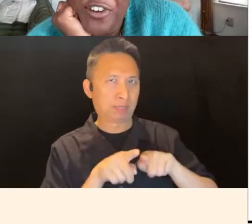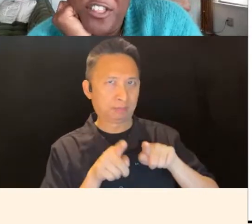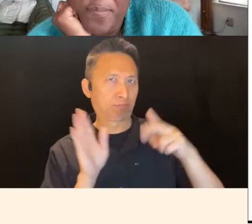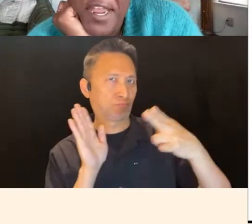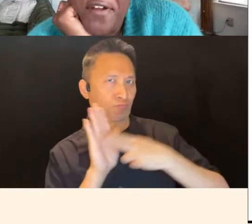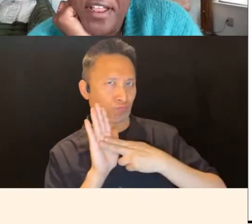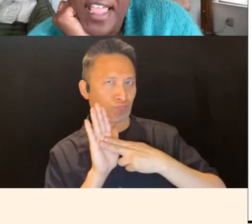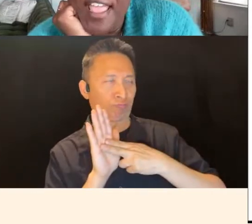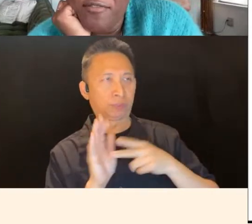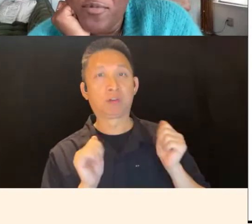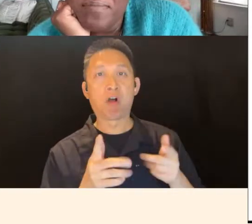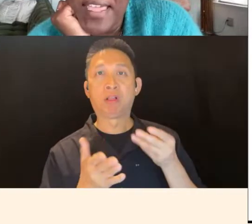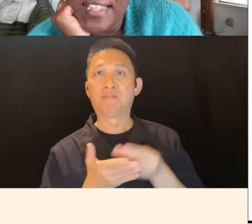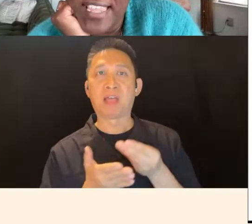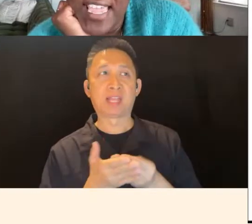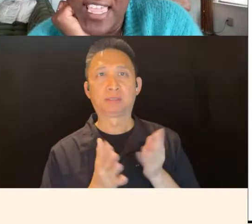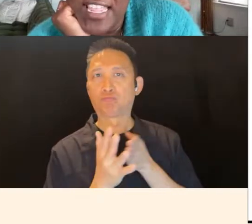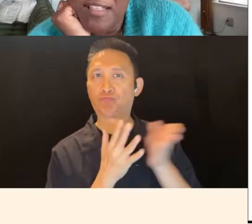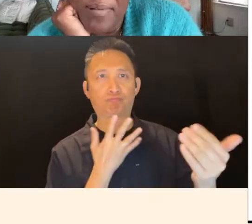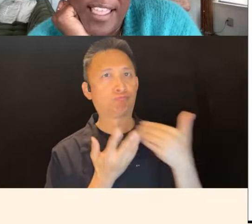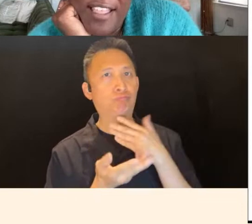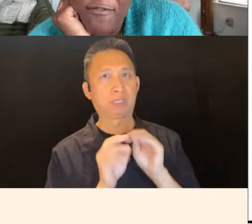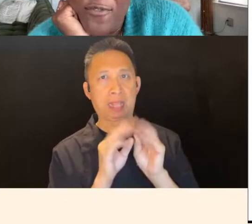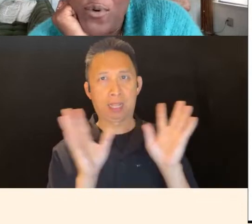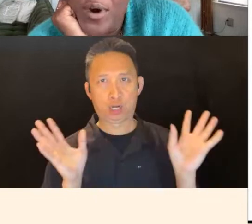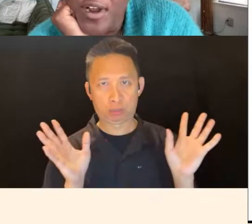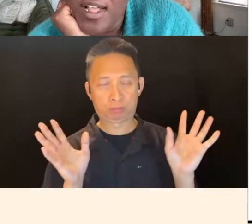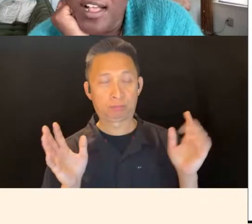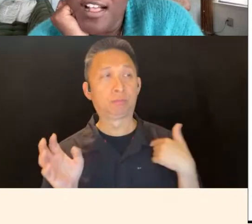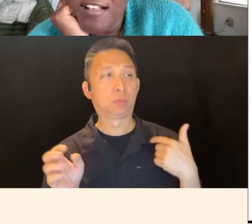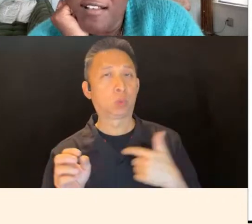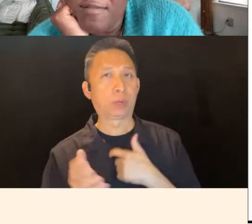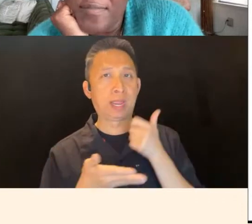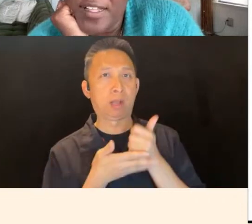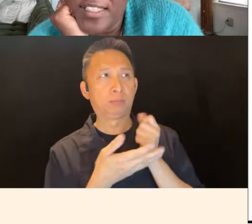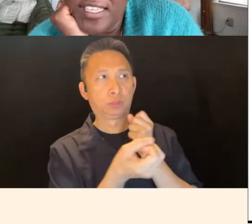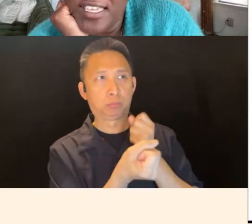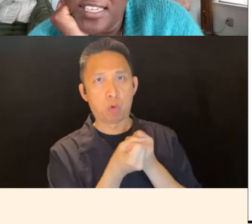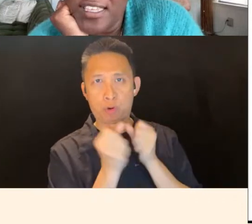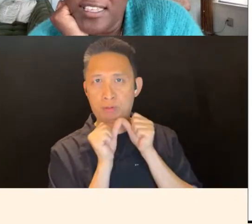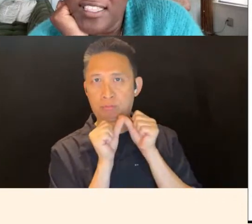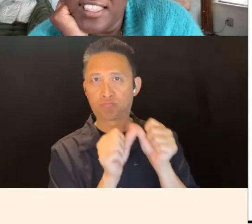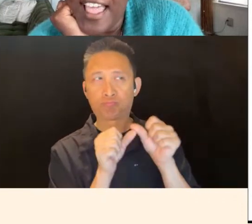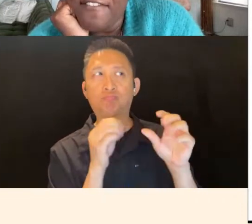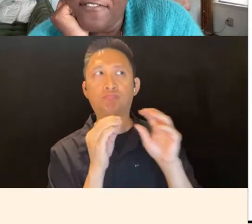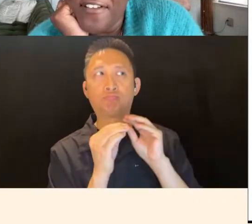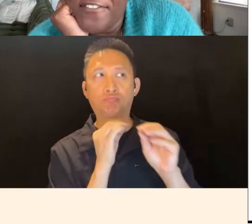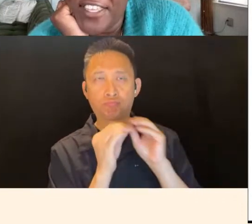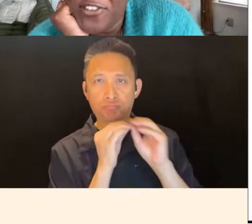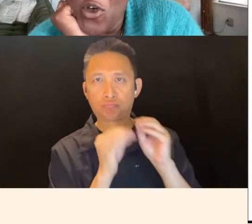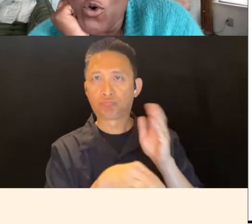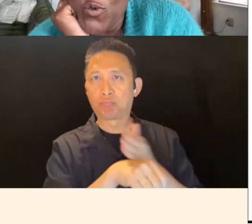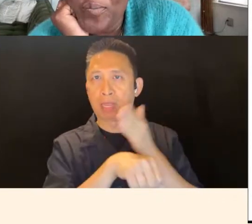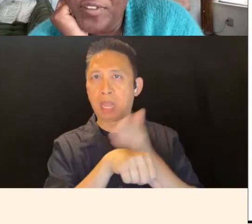finances are transparent, and we maintain and plan for the life of these homes